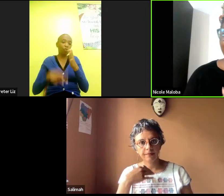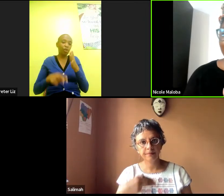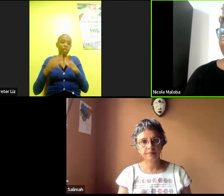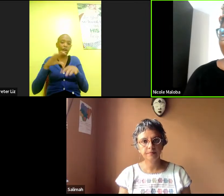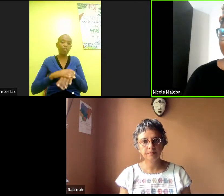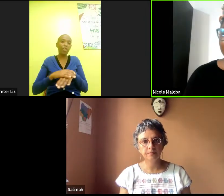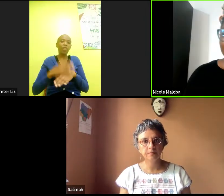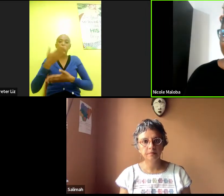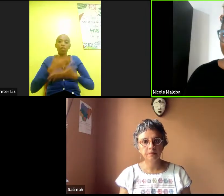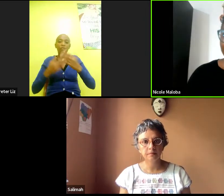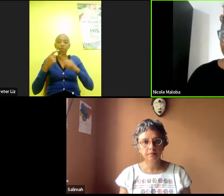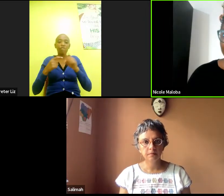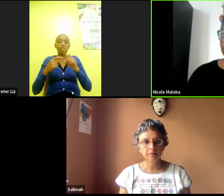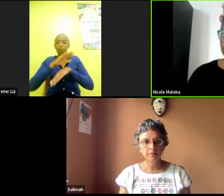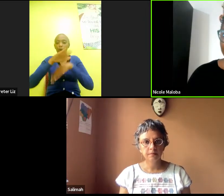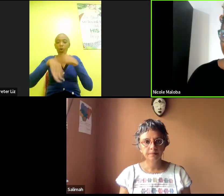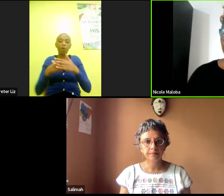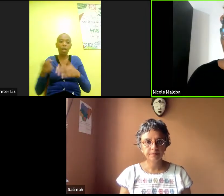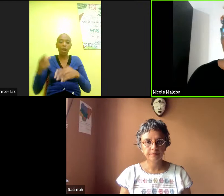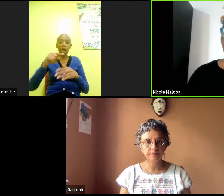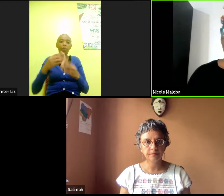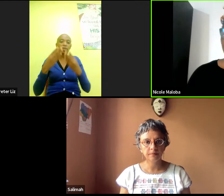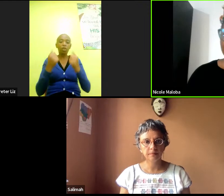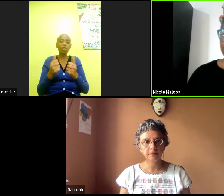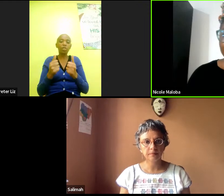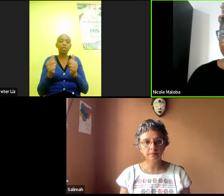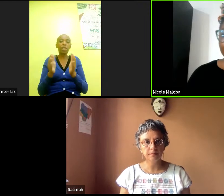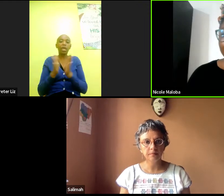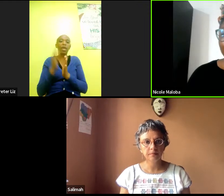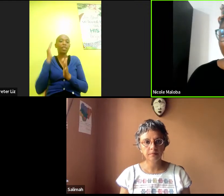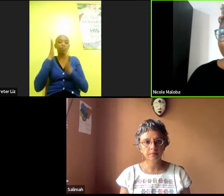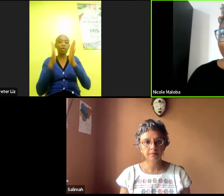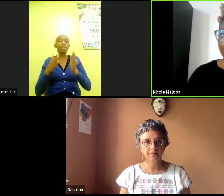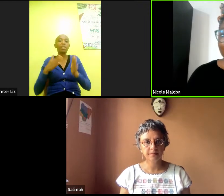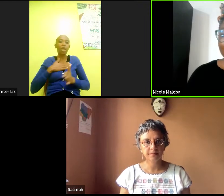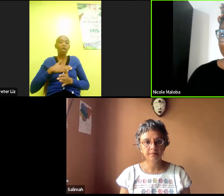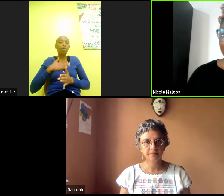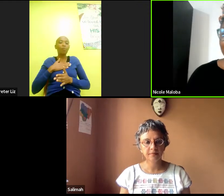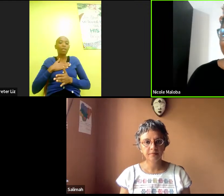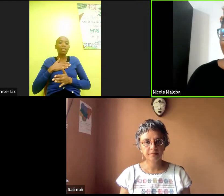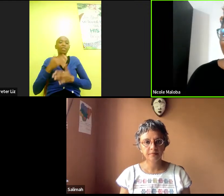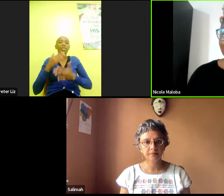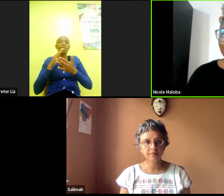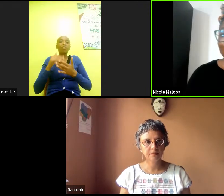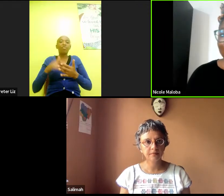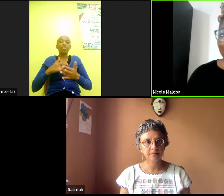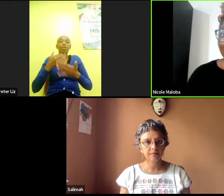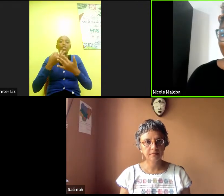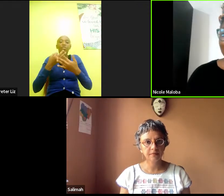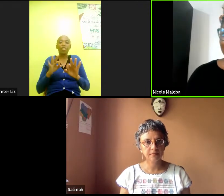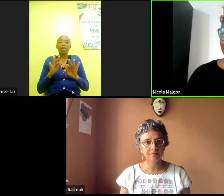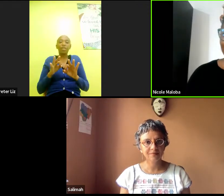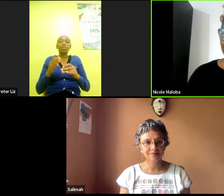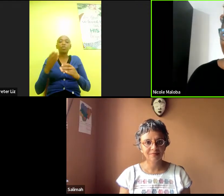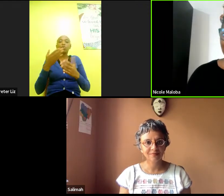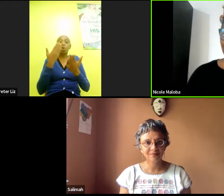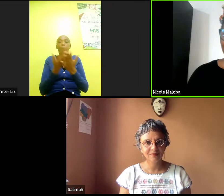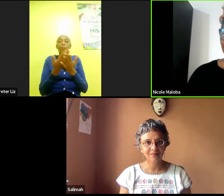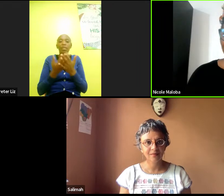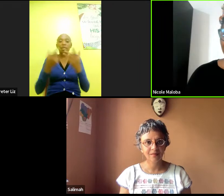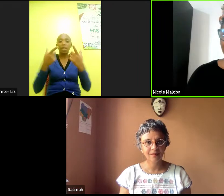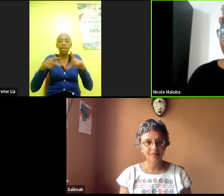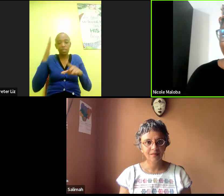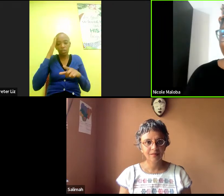conversation from all our interventions and speakers. Please feel free to comment. Let us know what you're thinking. What are your